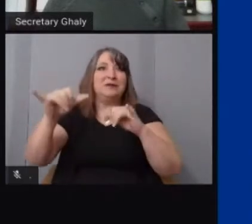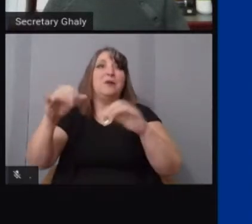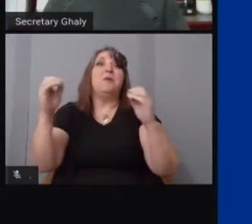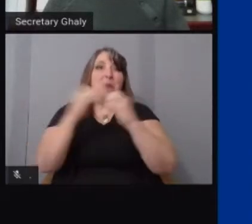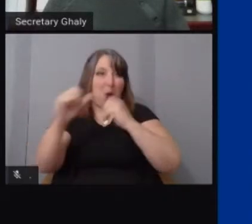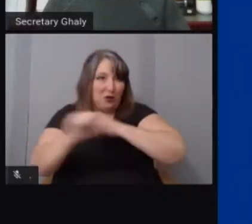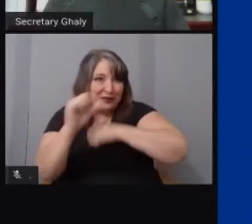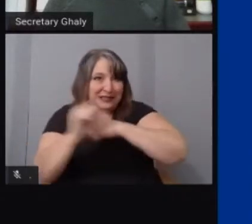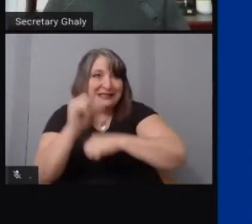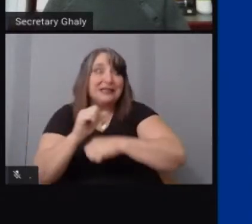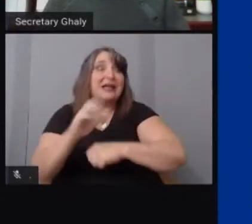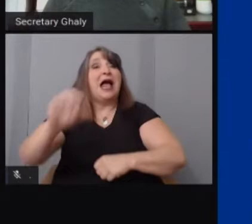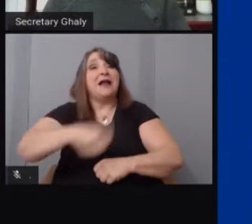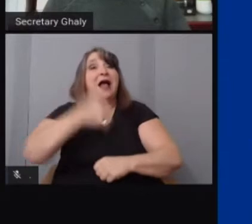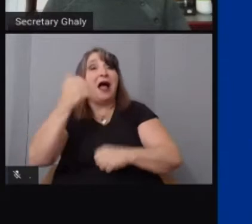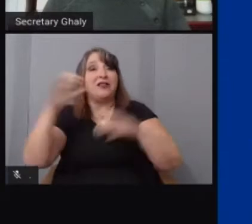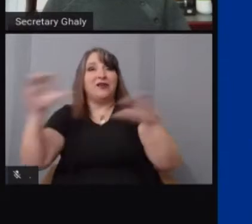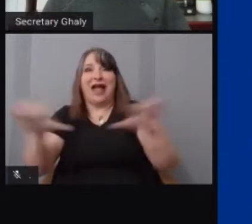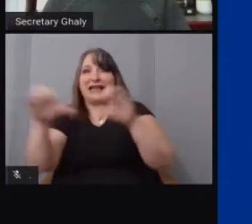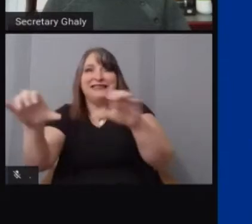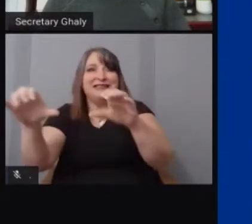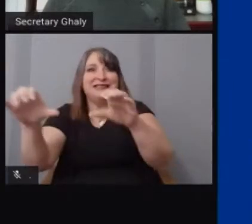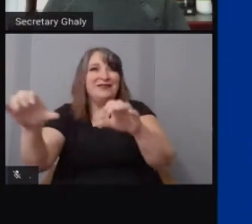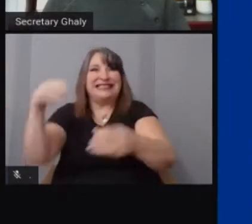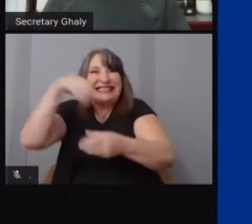don't allow for plenty of fresh air to circulate.